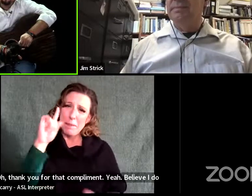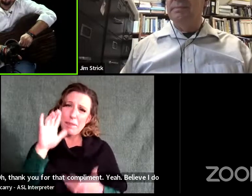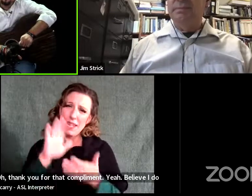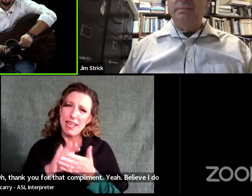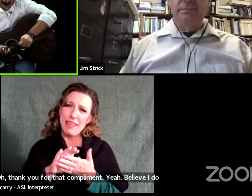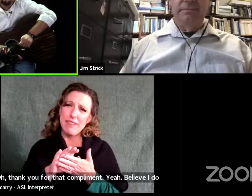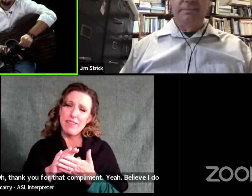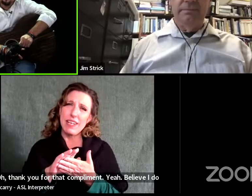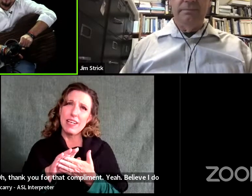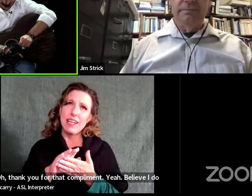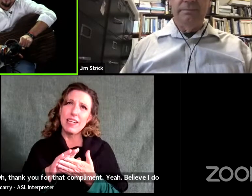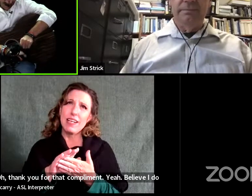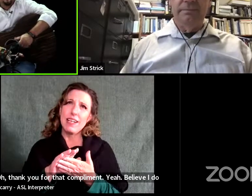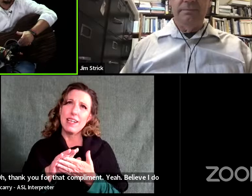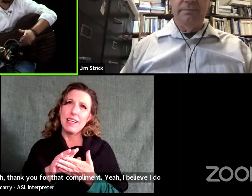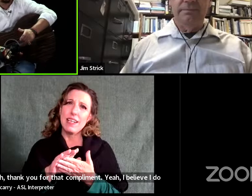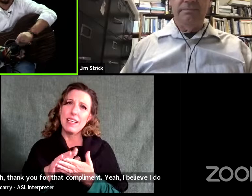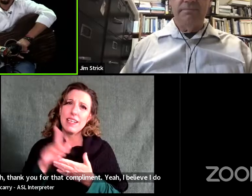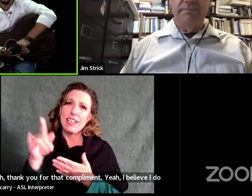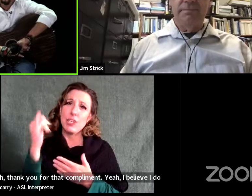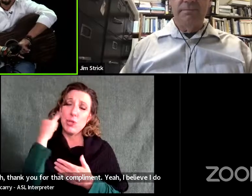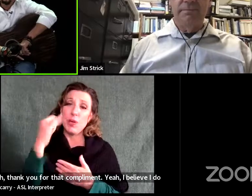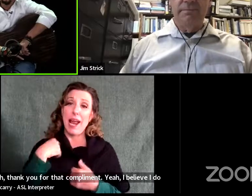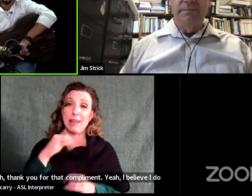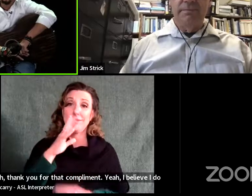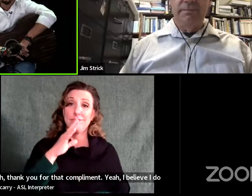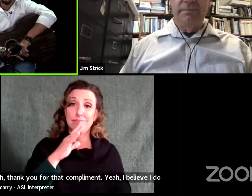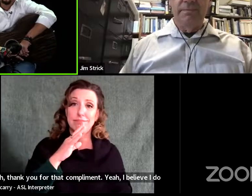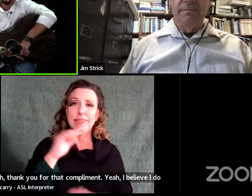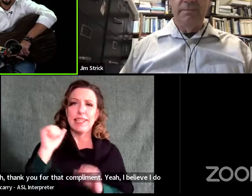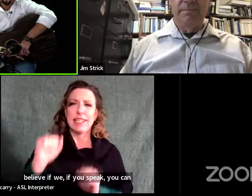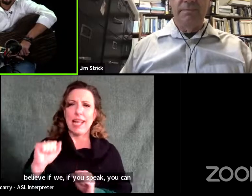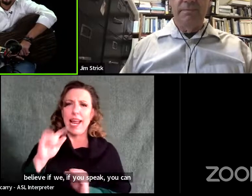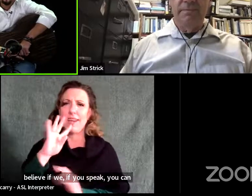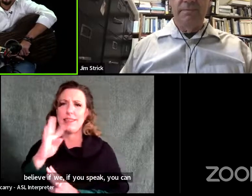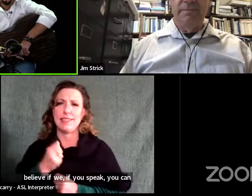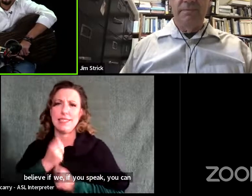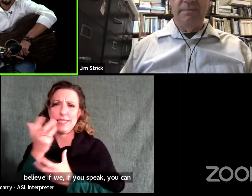I do believe if you speak, you can sing.